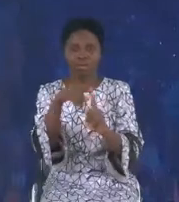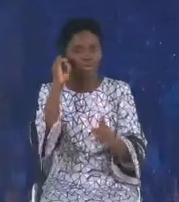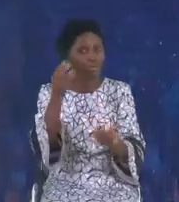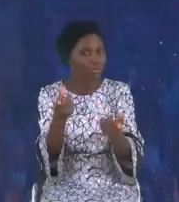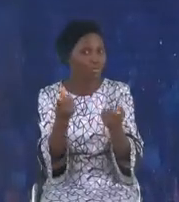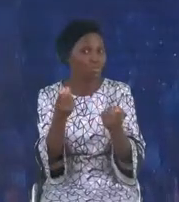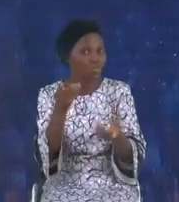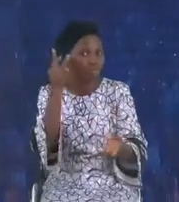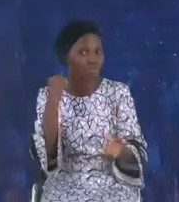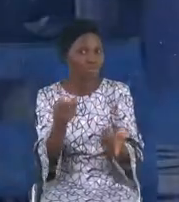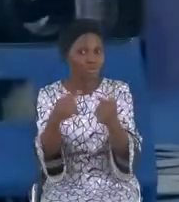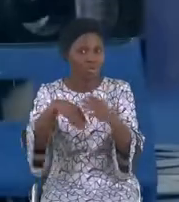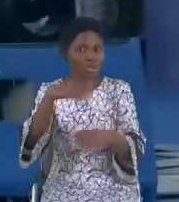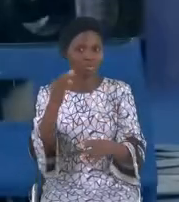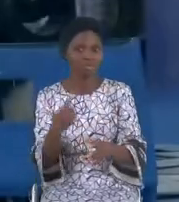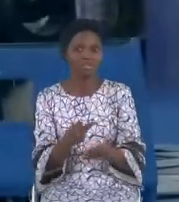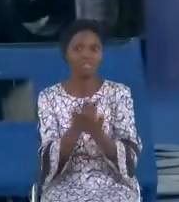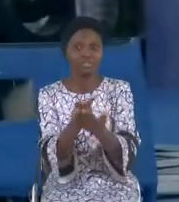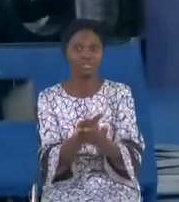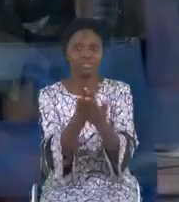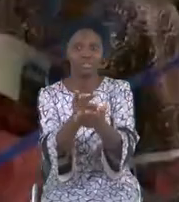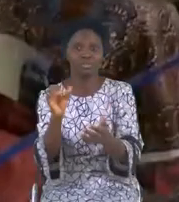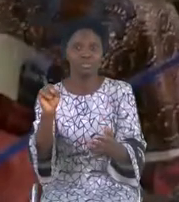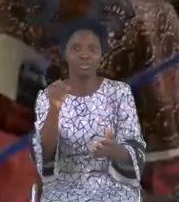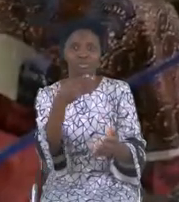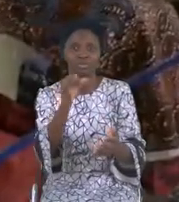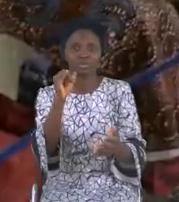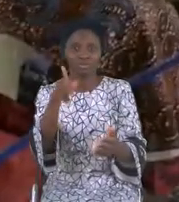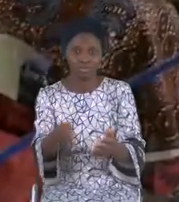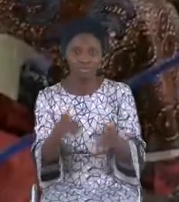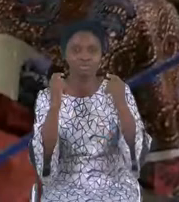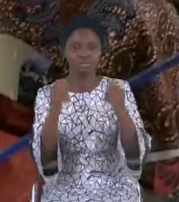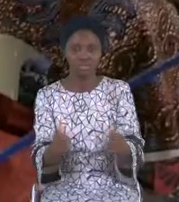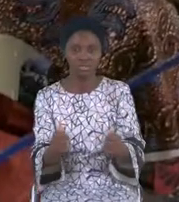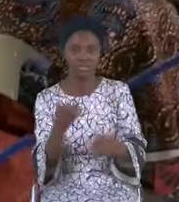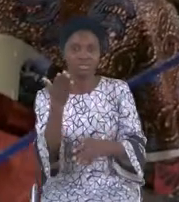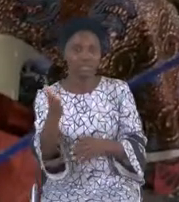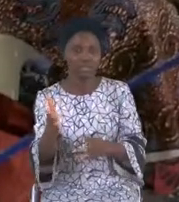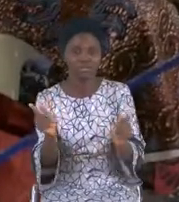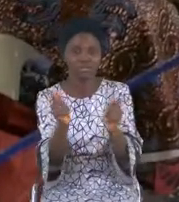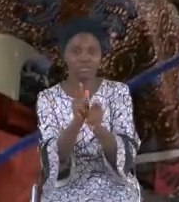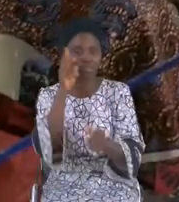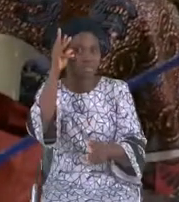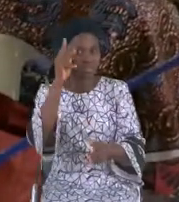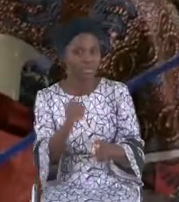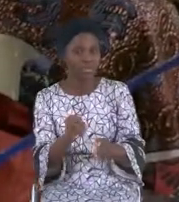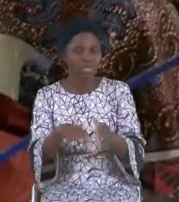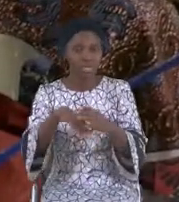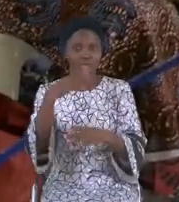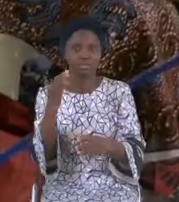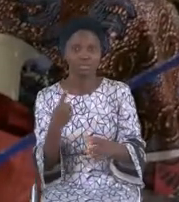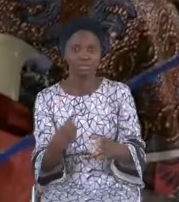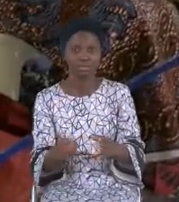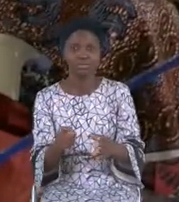sheep immediately they met him out of the tombs a